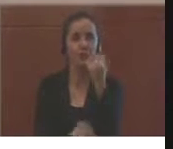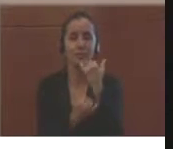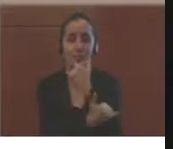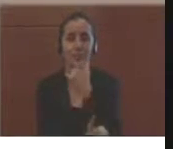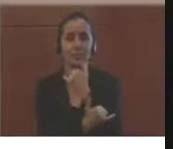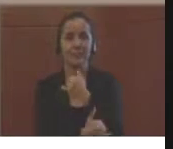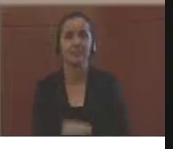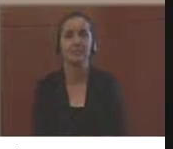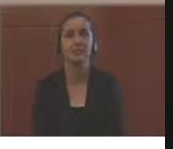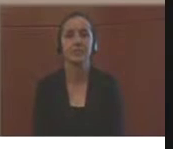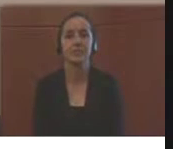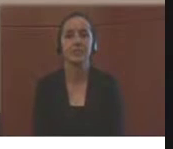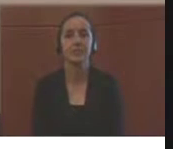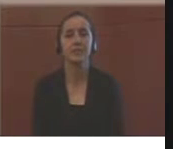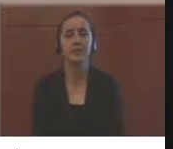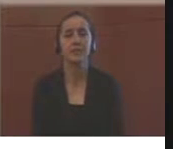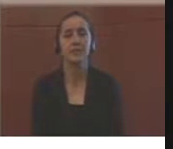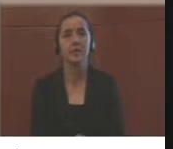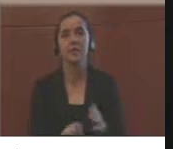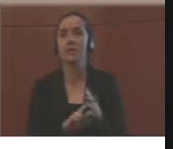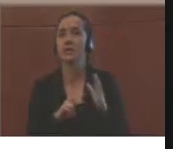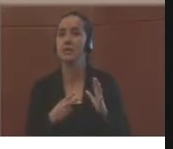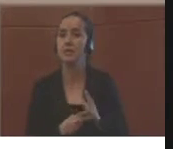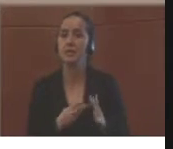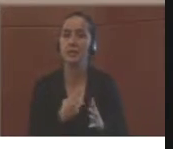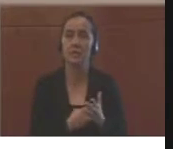but we still have 12 to go.